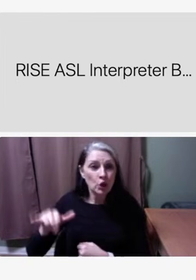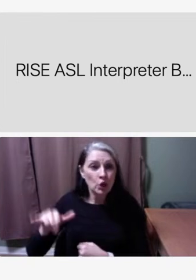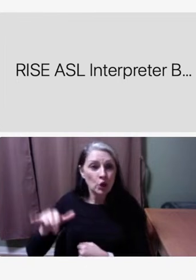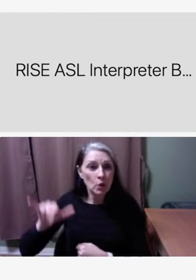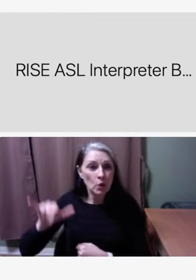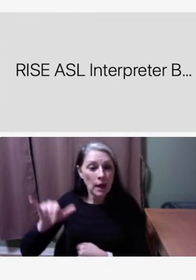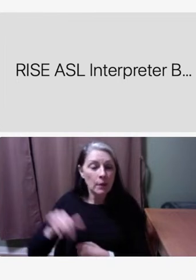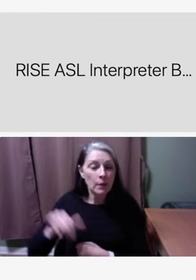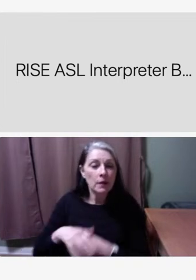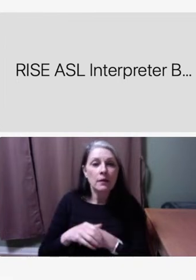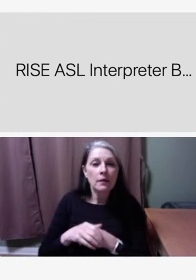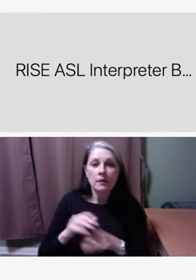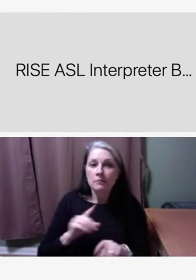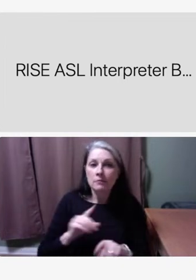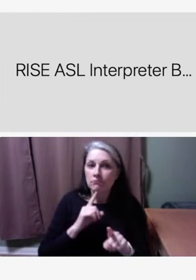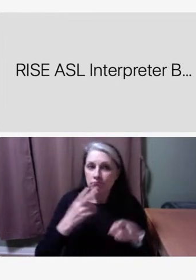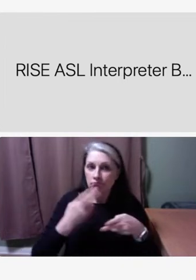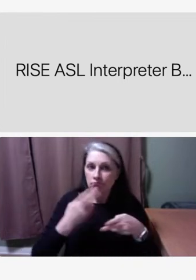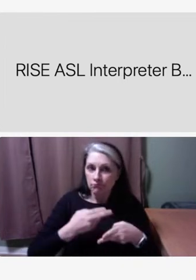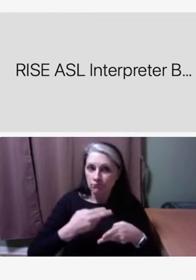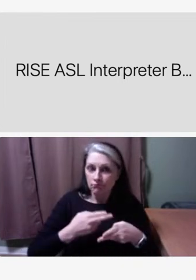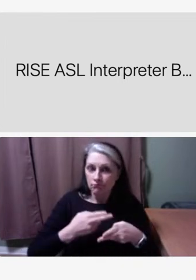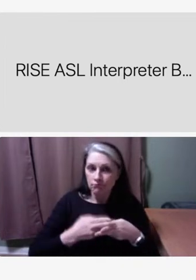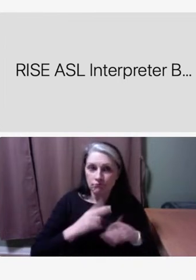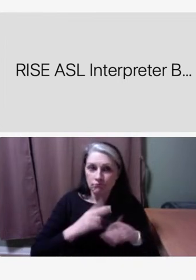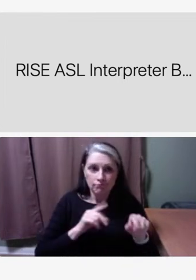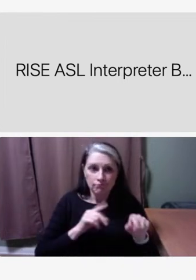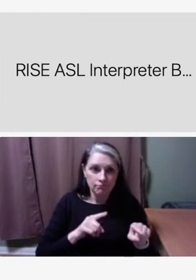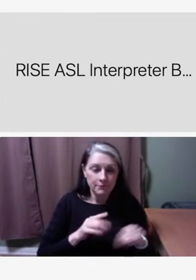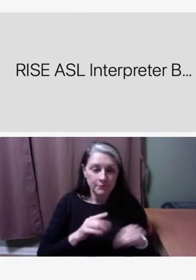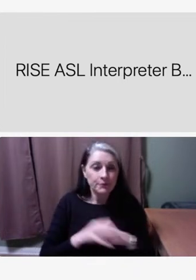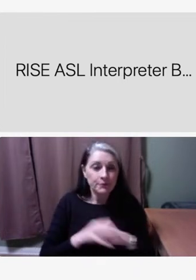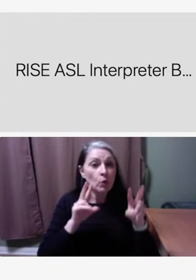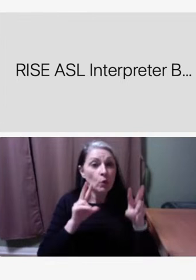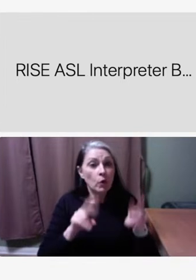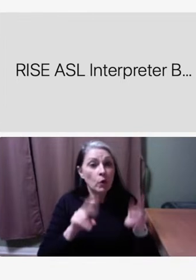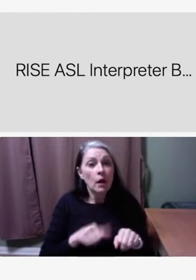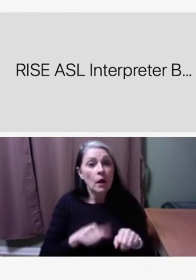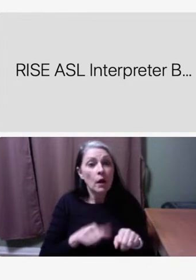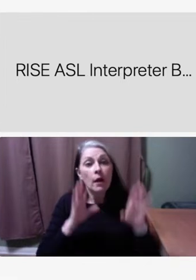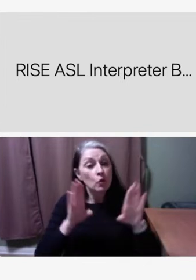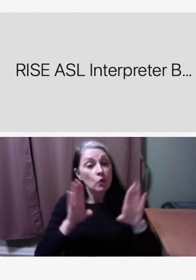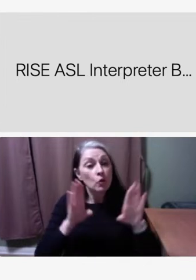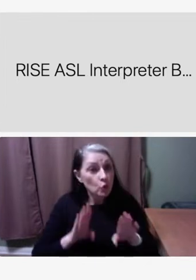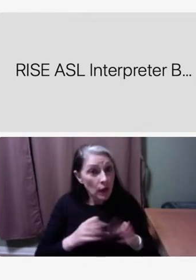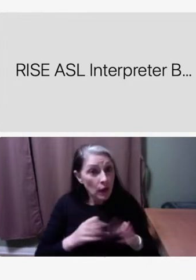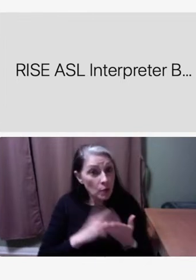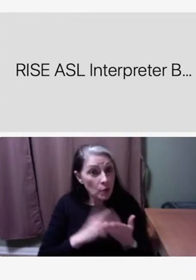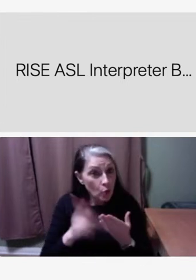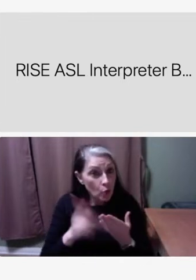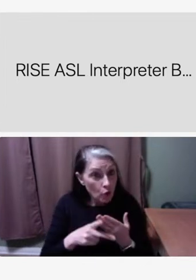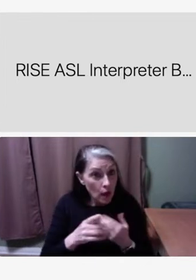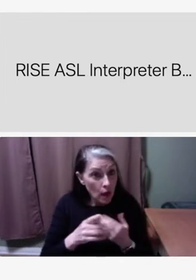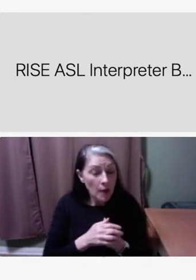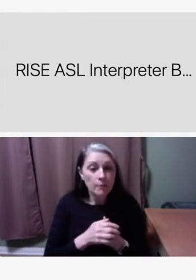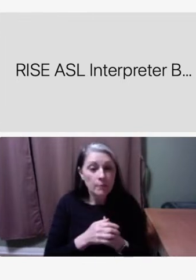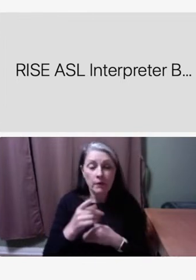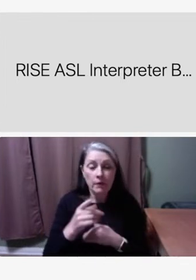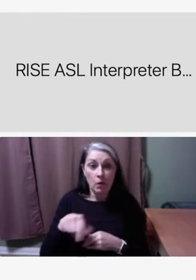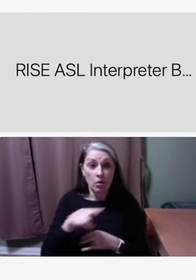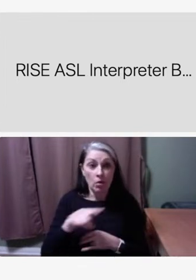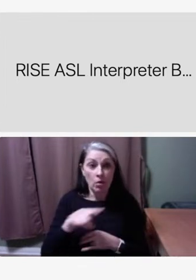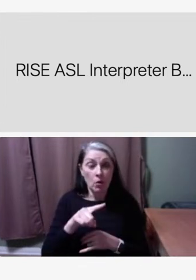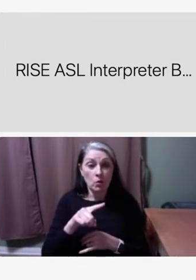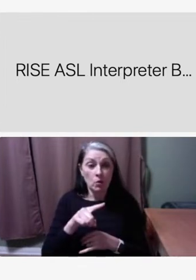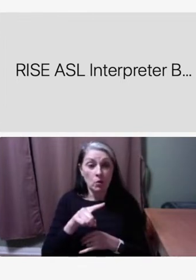look forward to having another great program for those, our students.